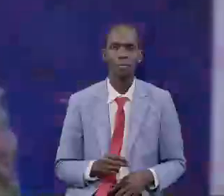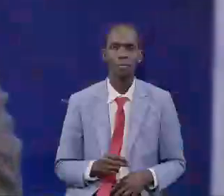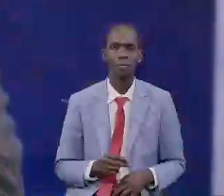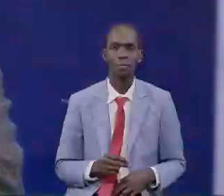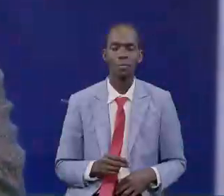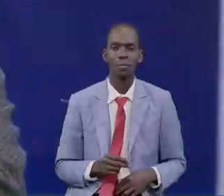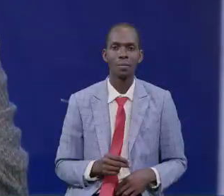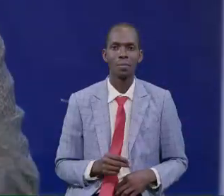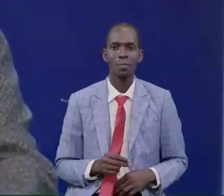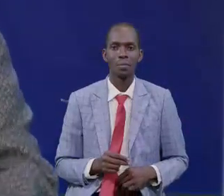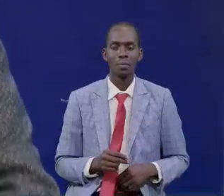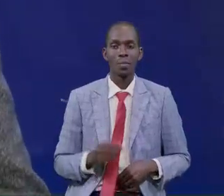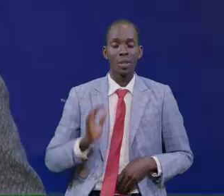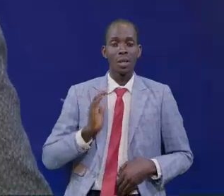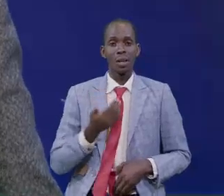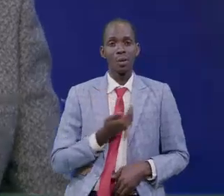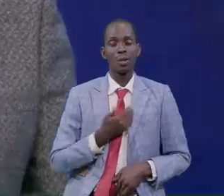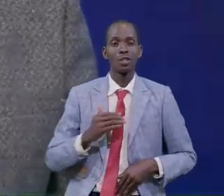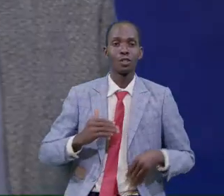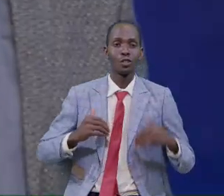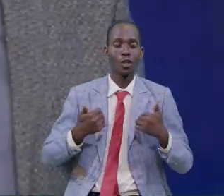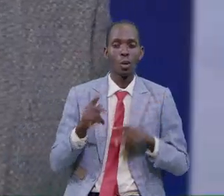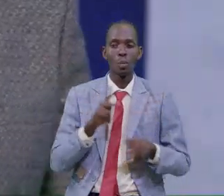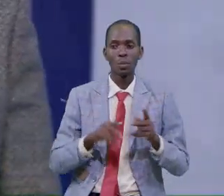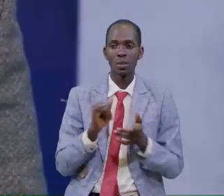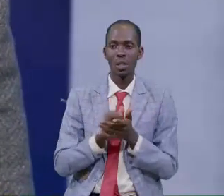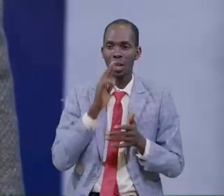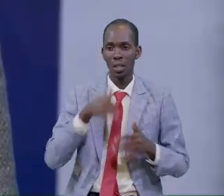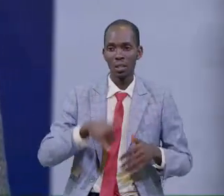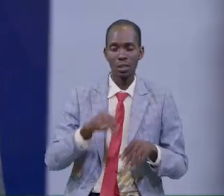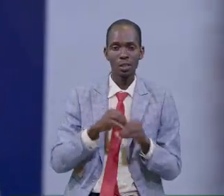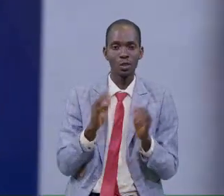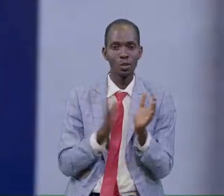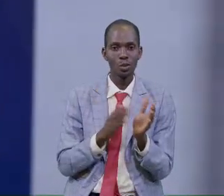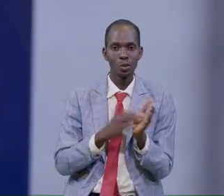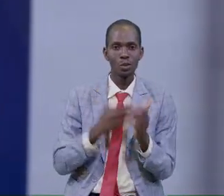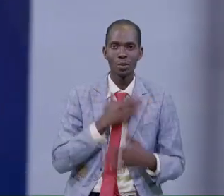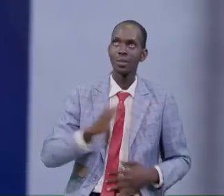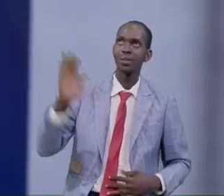My young people who are still in school, raise up your hand and wave at me.